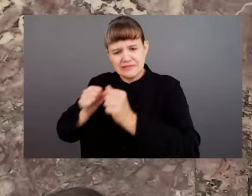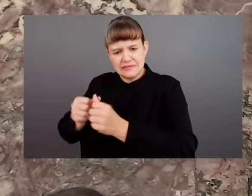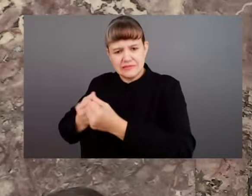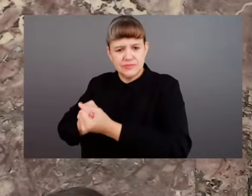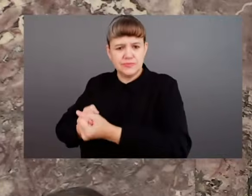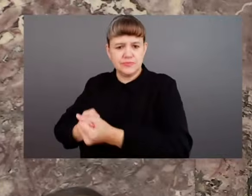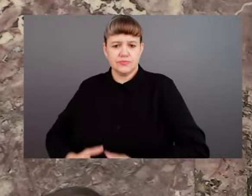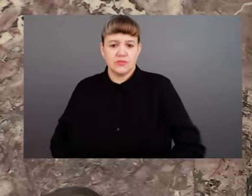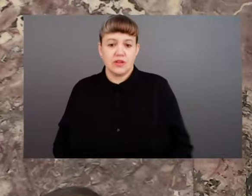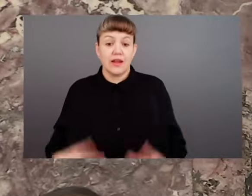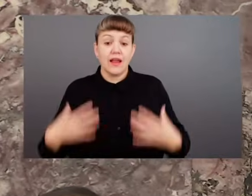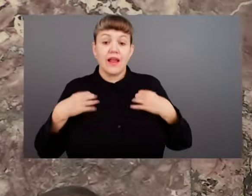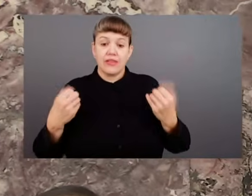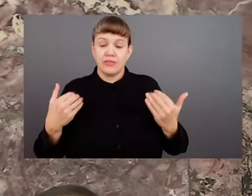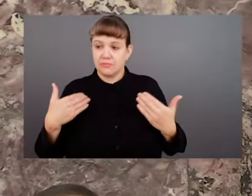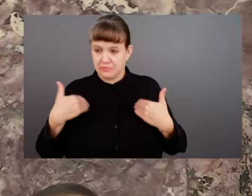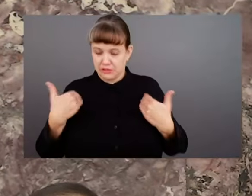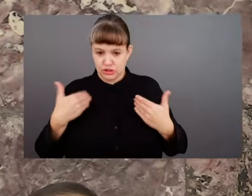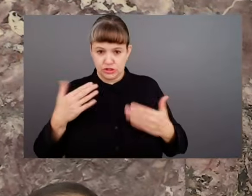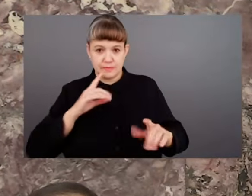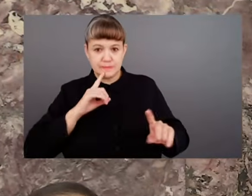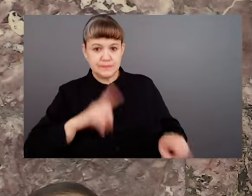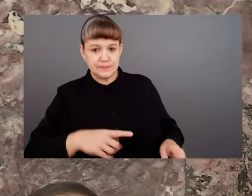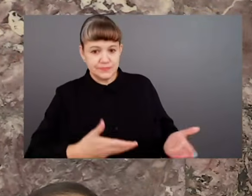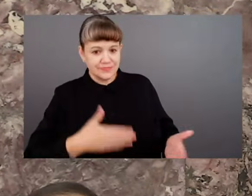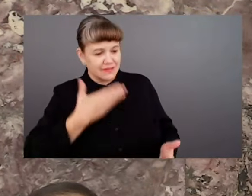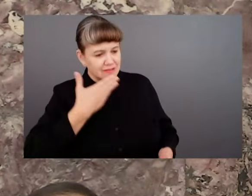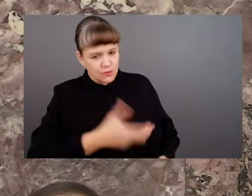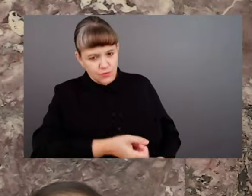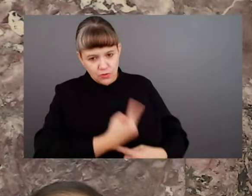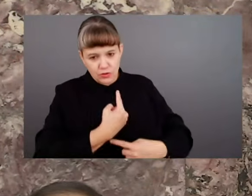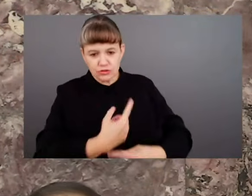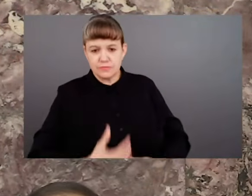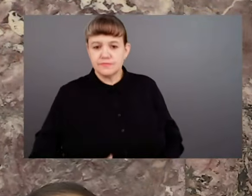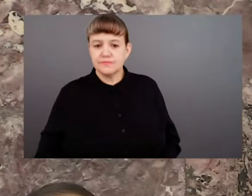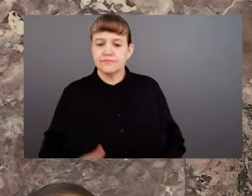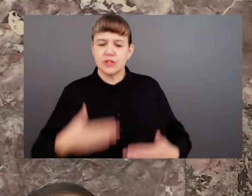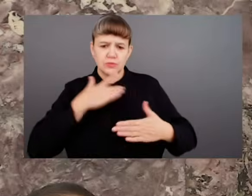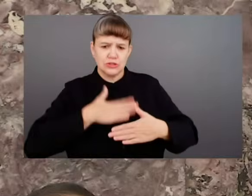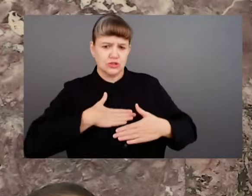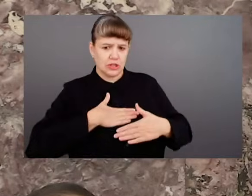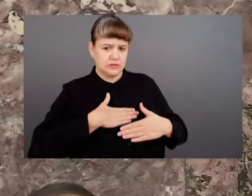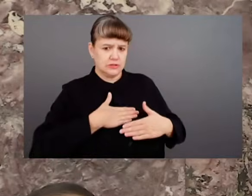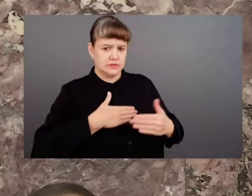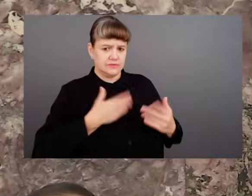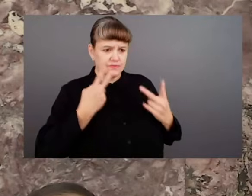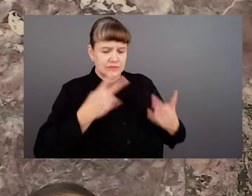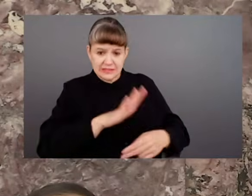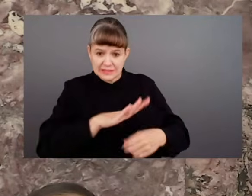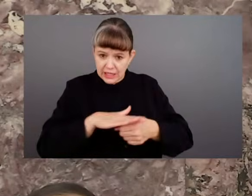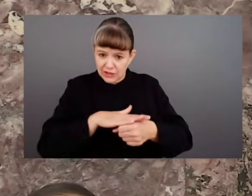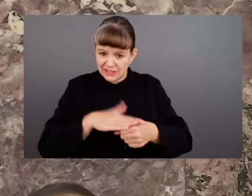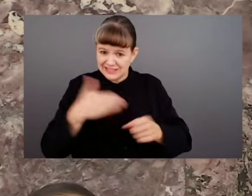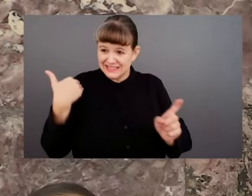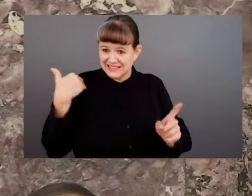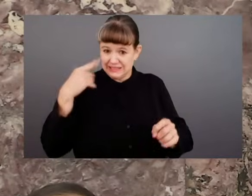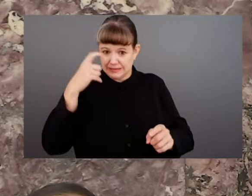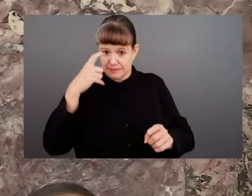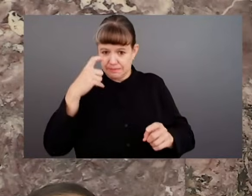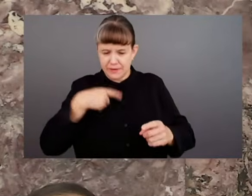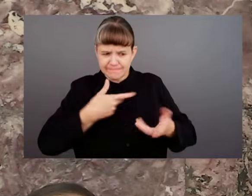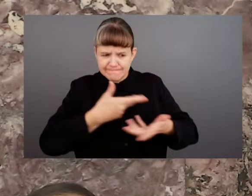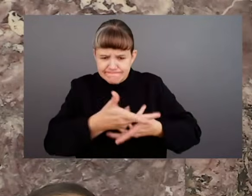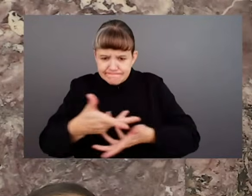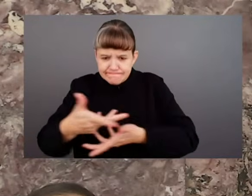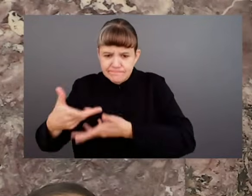and be able to talk about some of the pressing healthcare issues in his region. And he brings up a really, really important subject, which is the supports